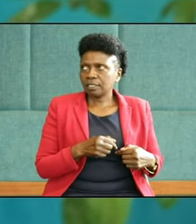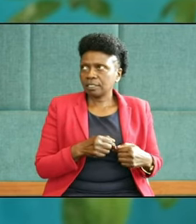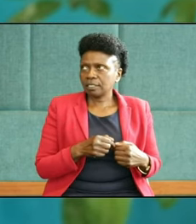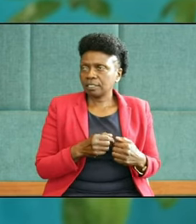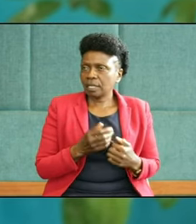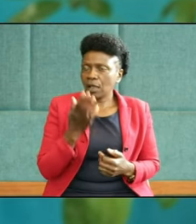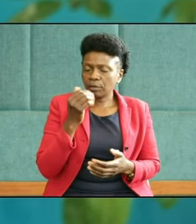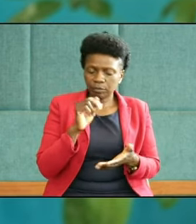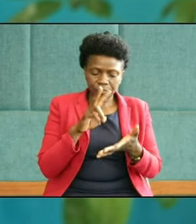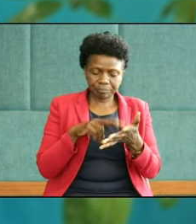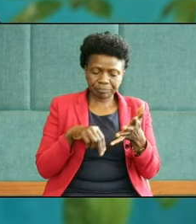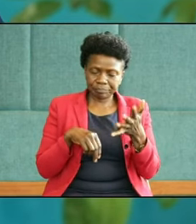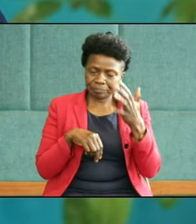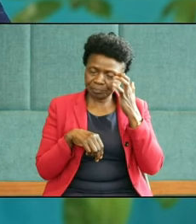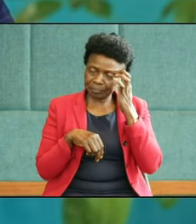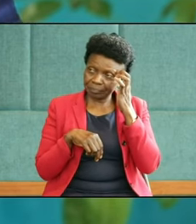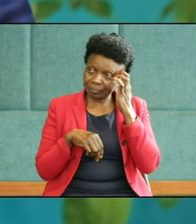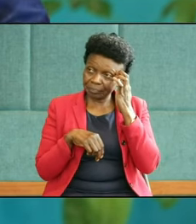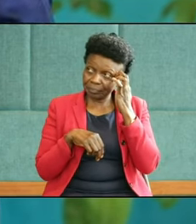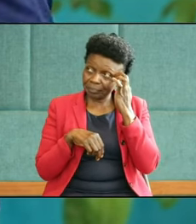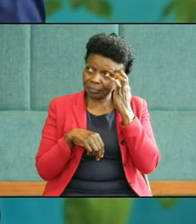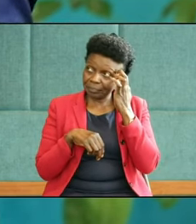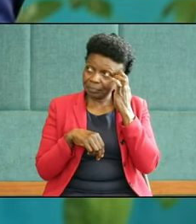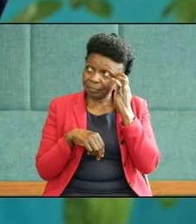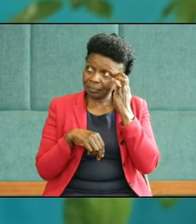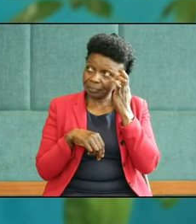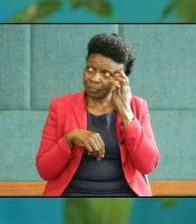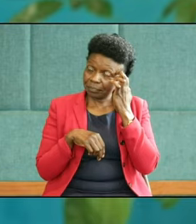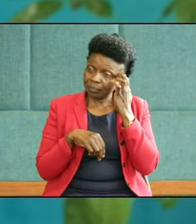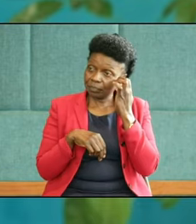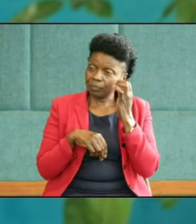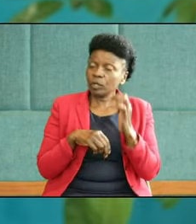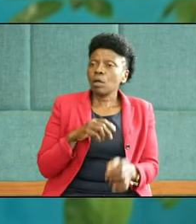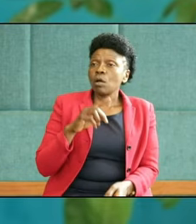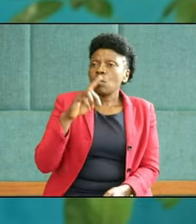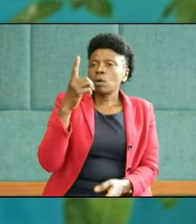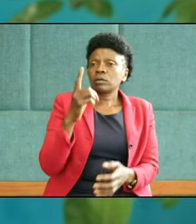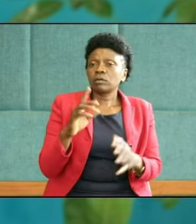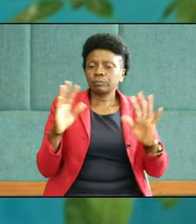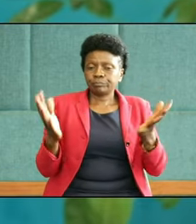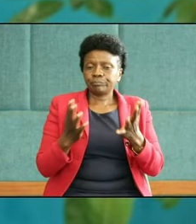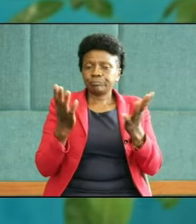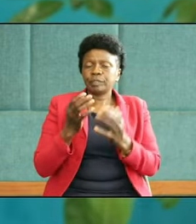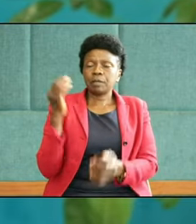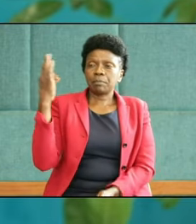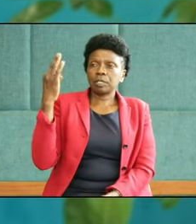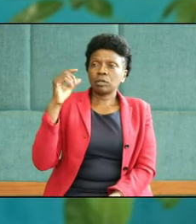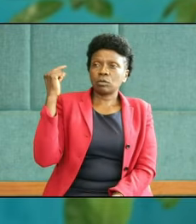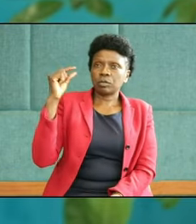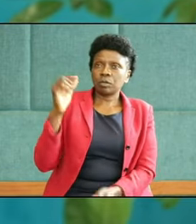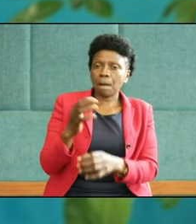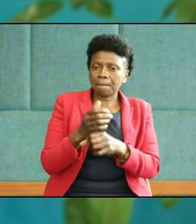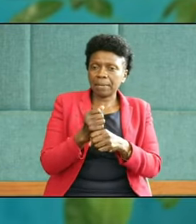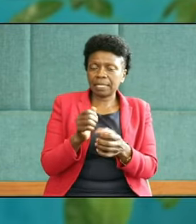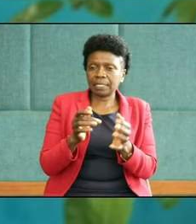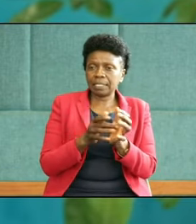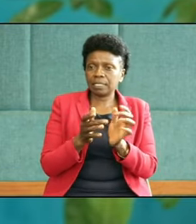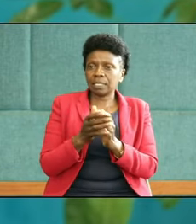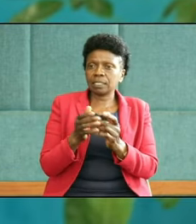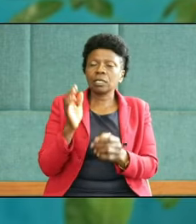I want to read it. One of my motivations to preaching the gospel is to make Jesus